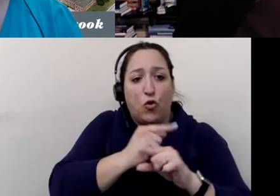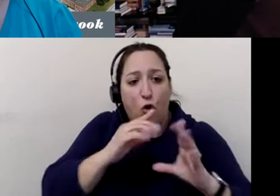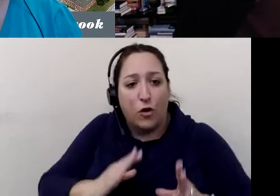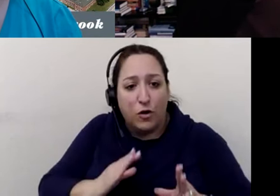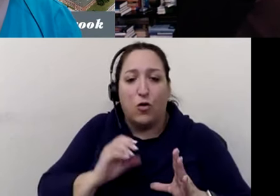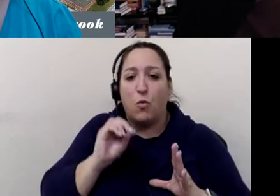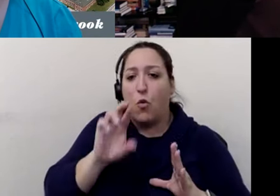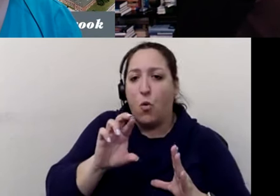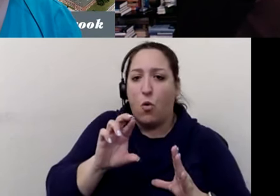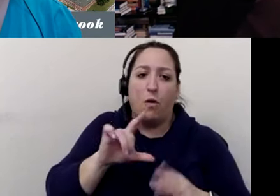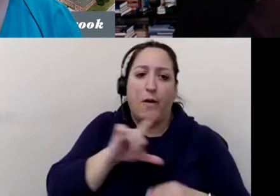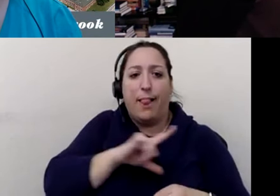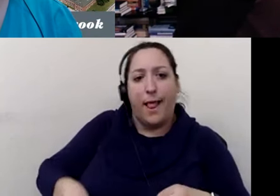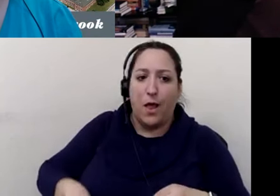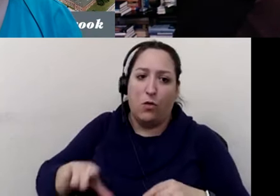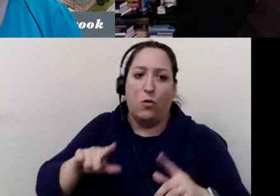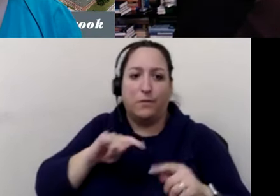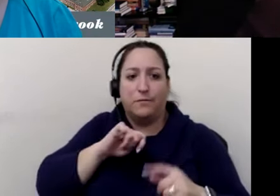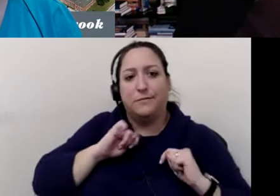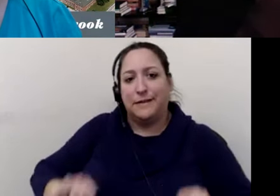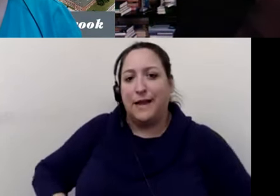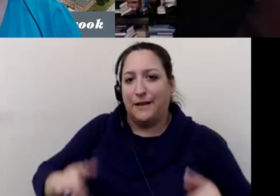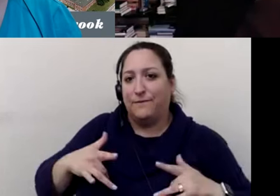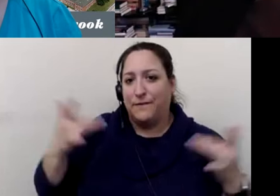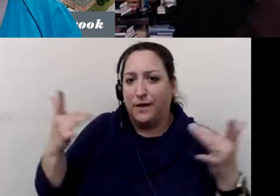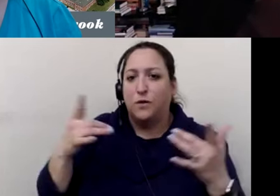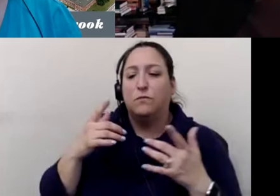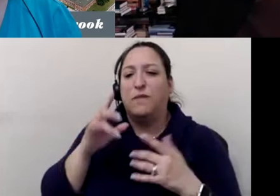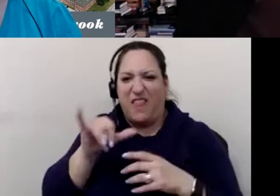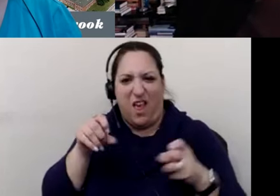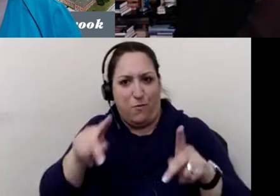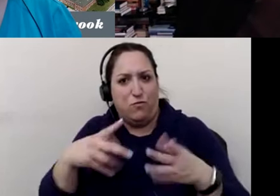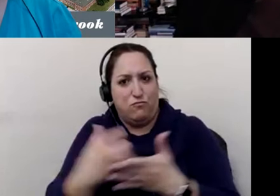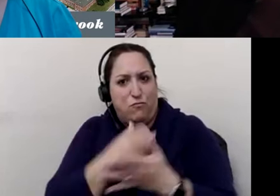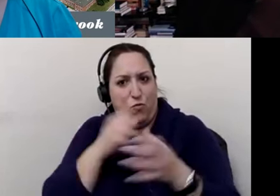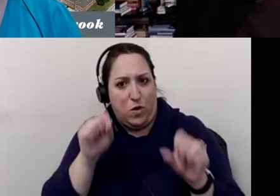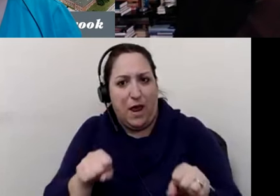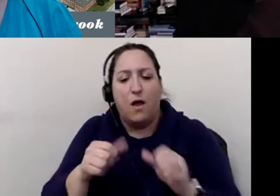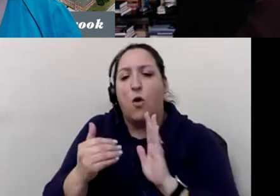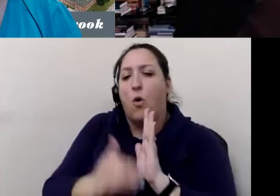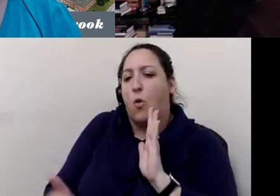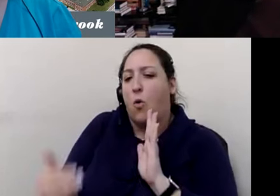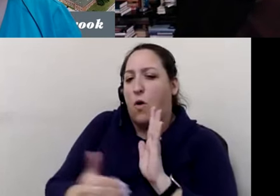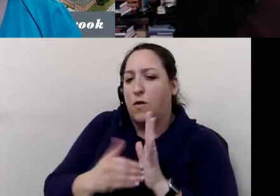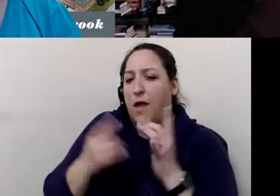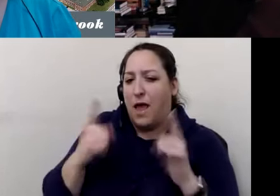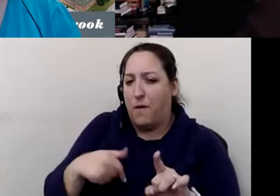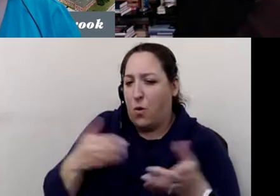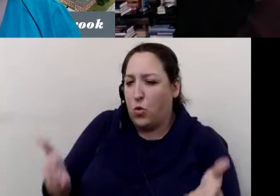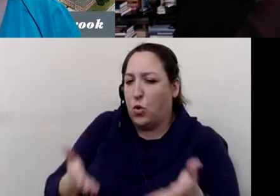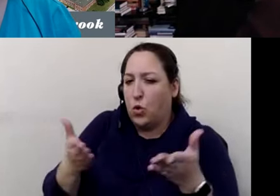or landlord-tenant events. So there's that opportunity. Oftentimes, you know, and I would